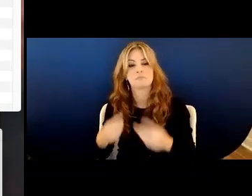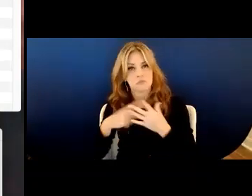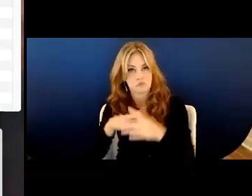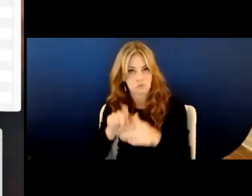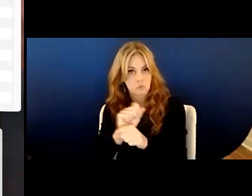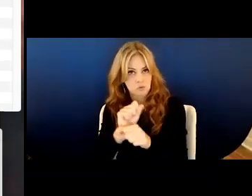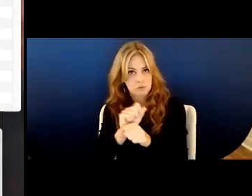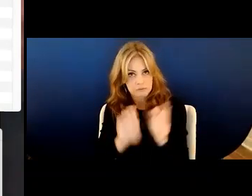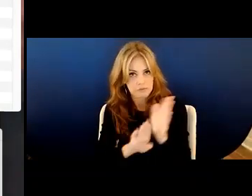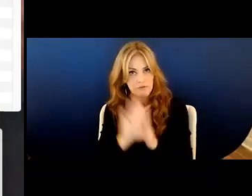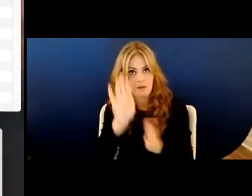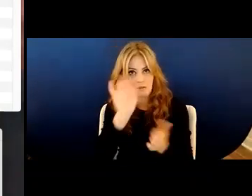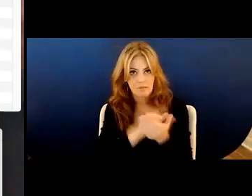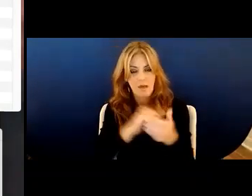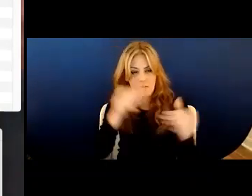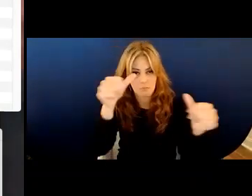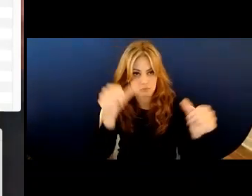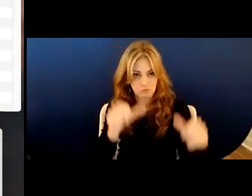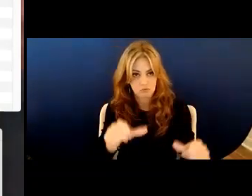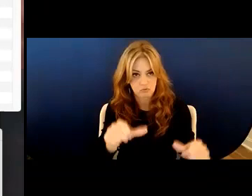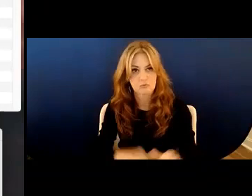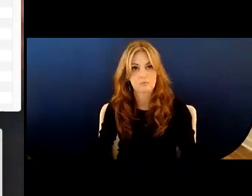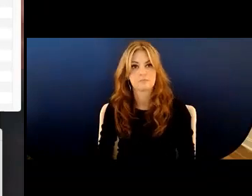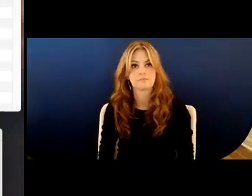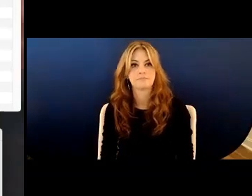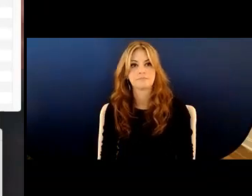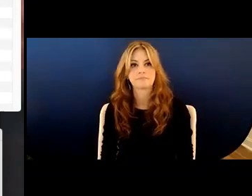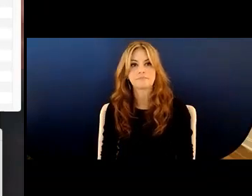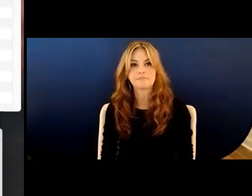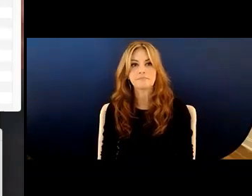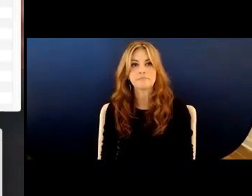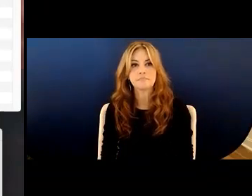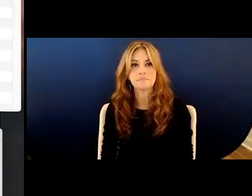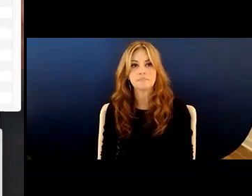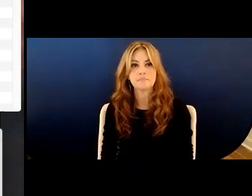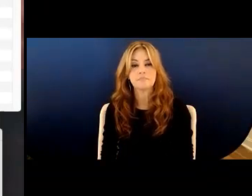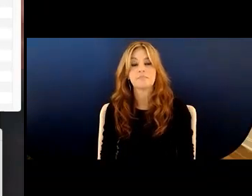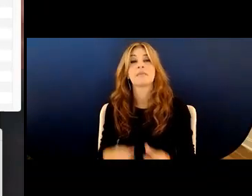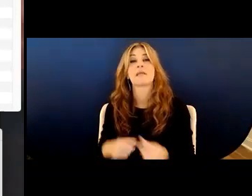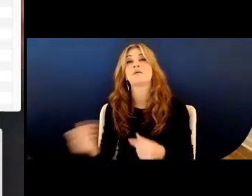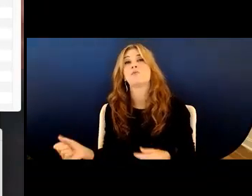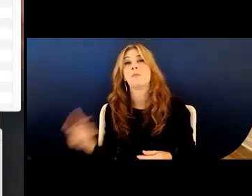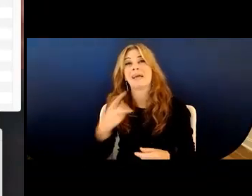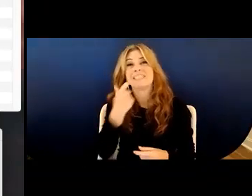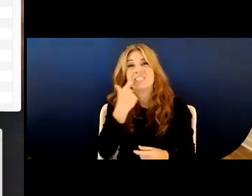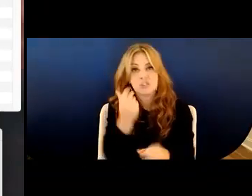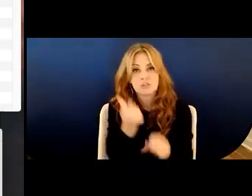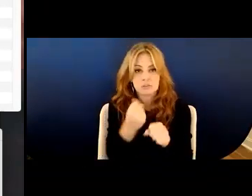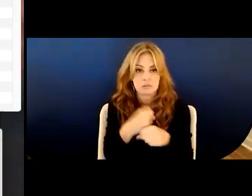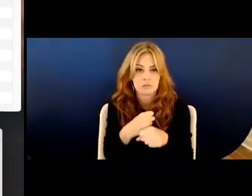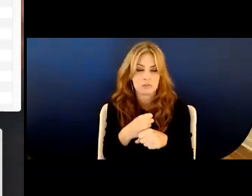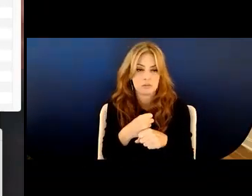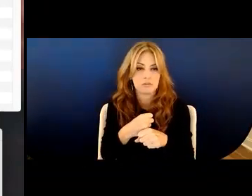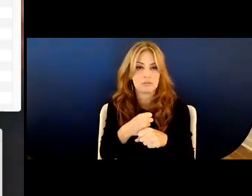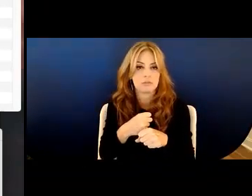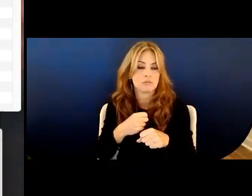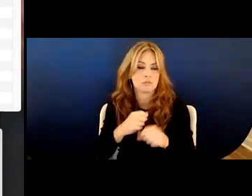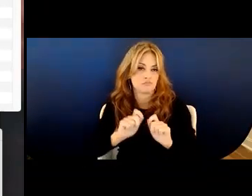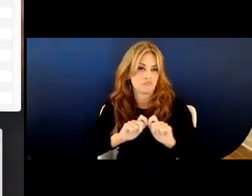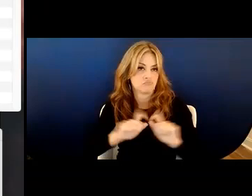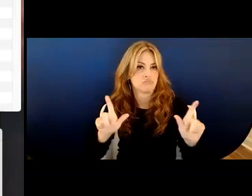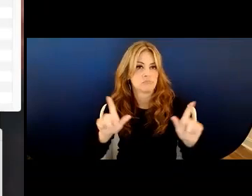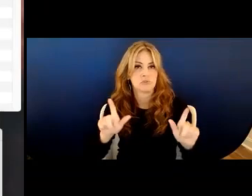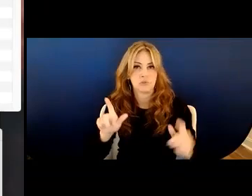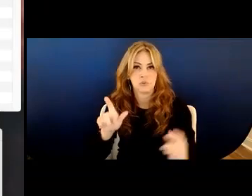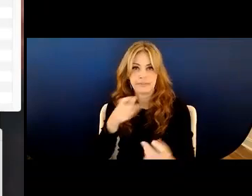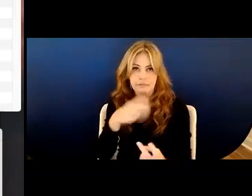one. And then you can also go back to the one that you had originally created. So you can toggle